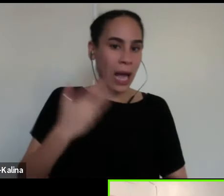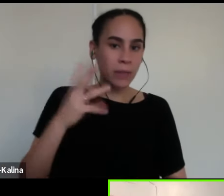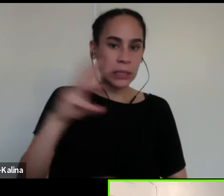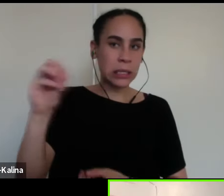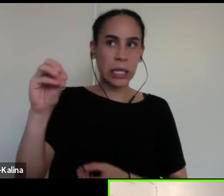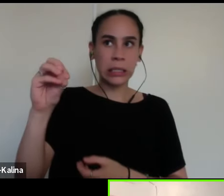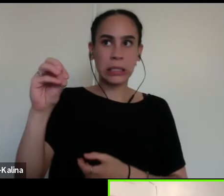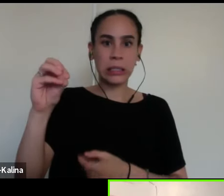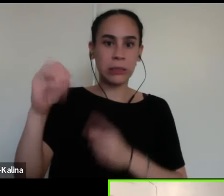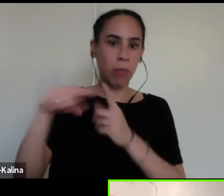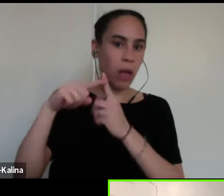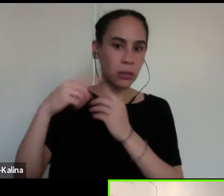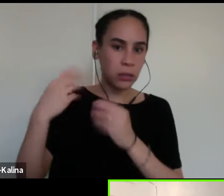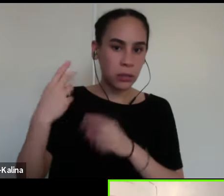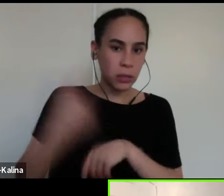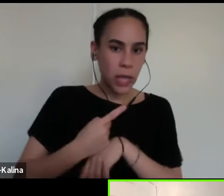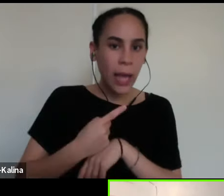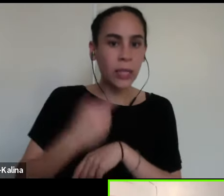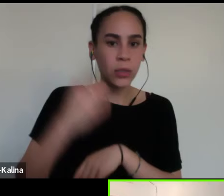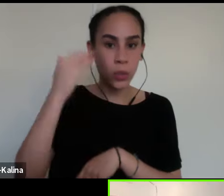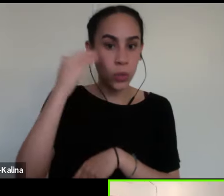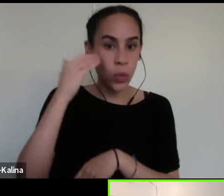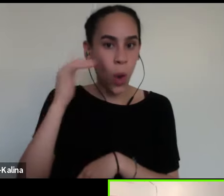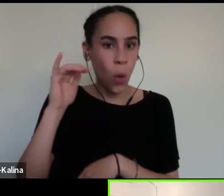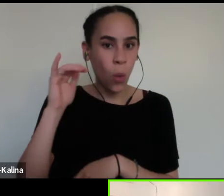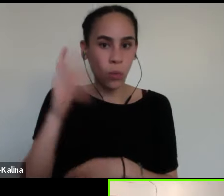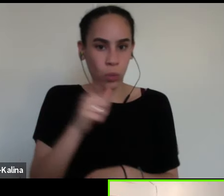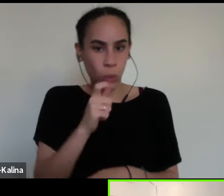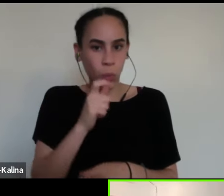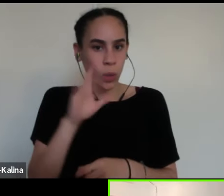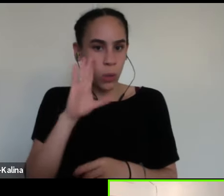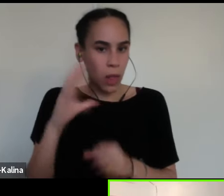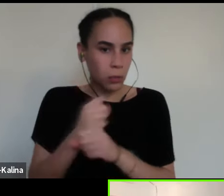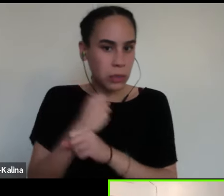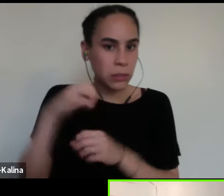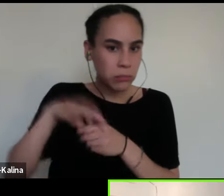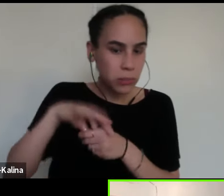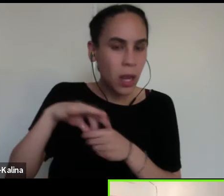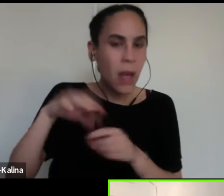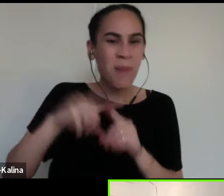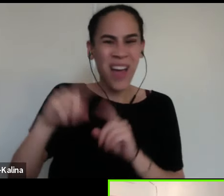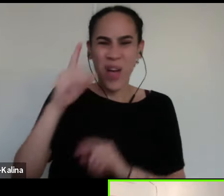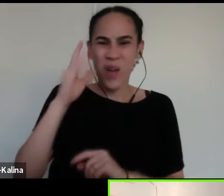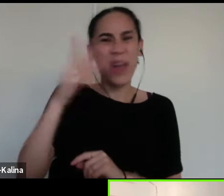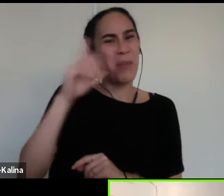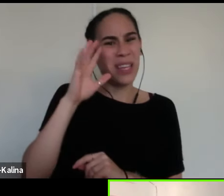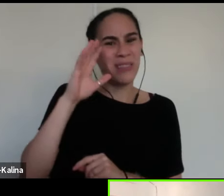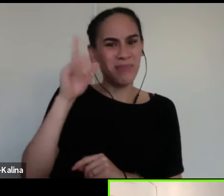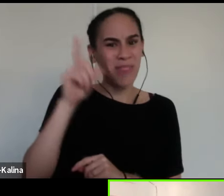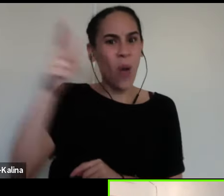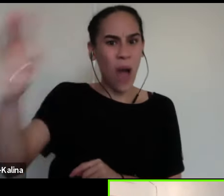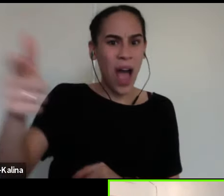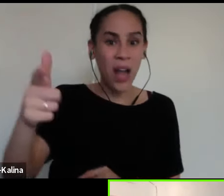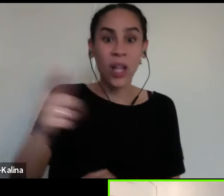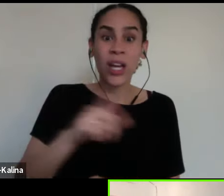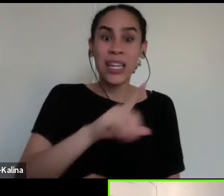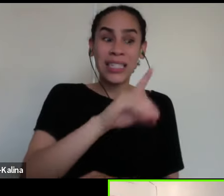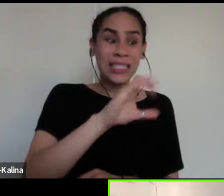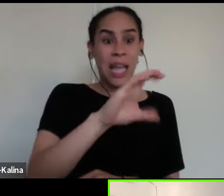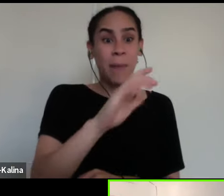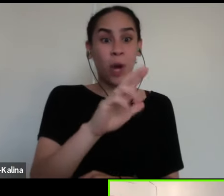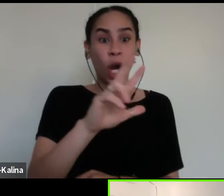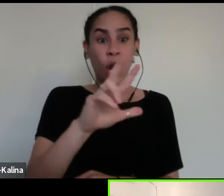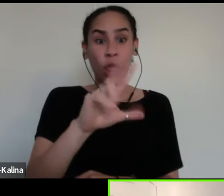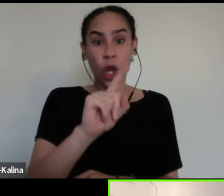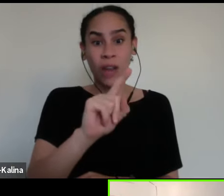And but even that is going to be a while. And so I don't look at December 31st, 2020 as a magic bullet, and at midnight,